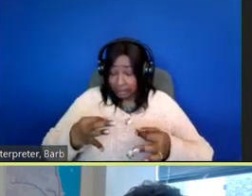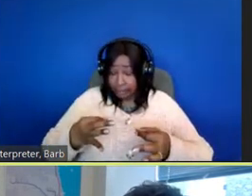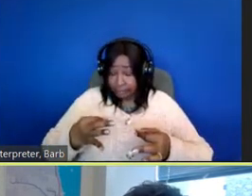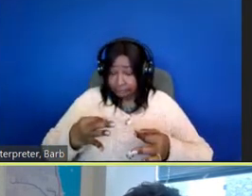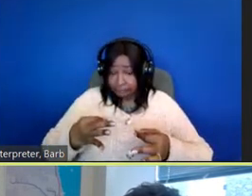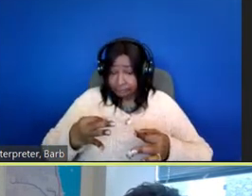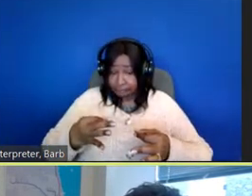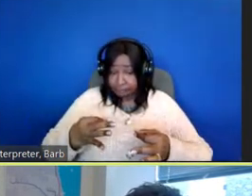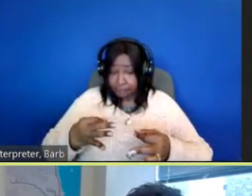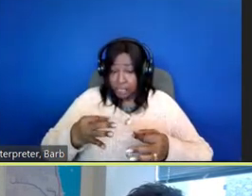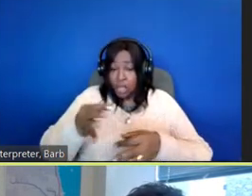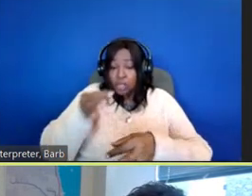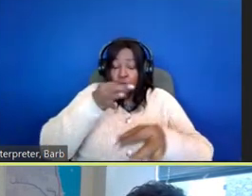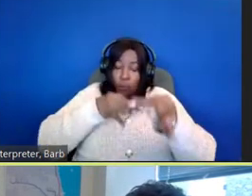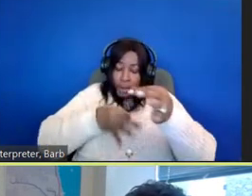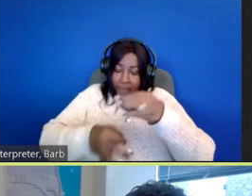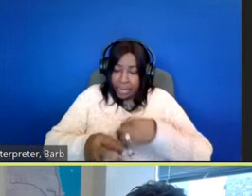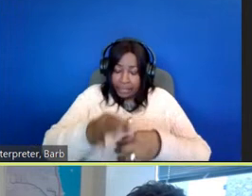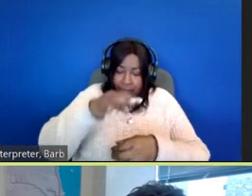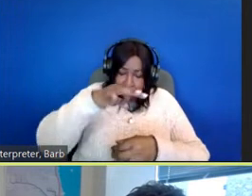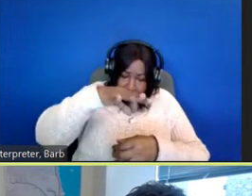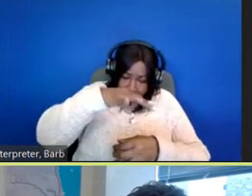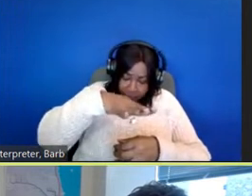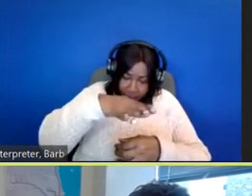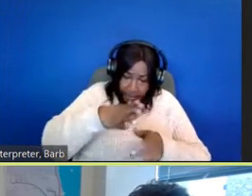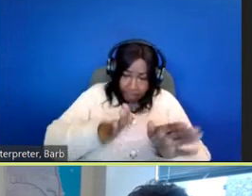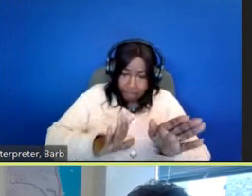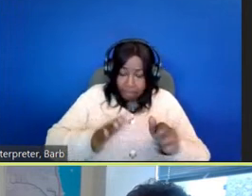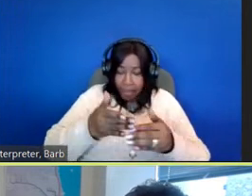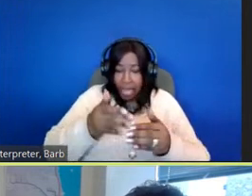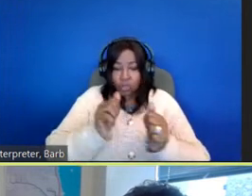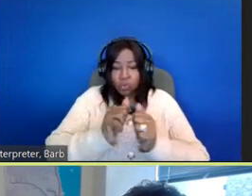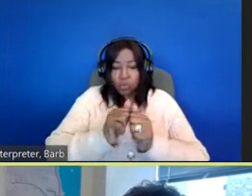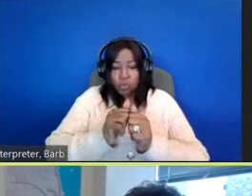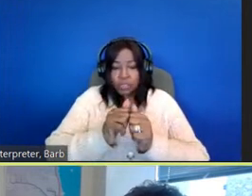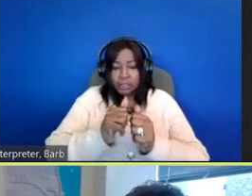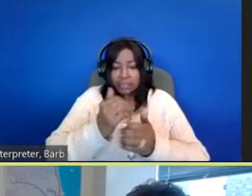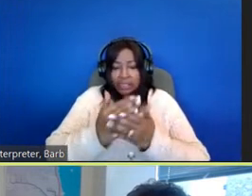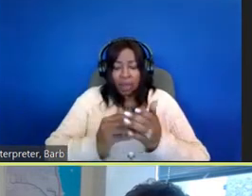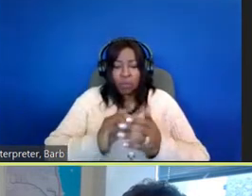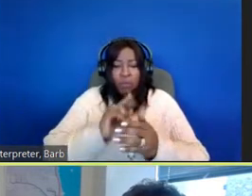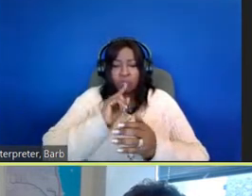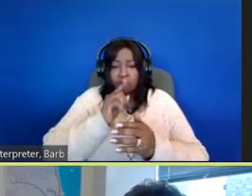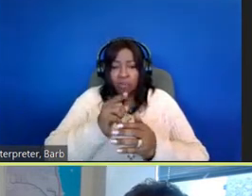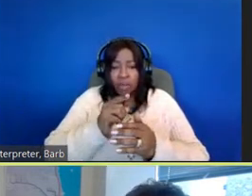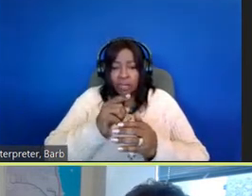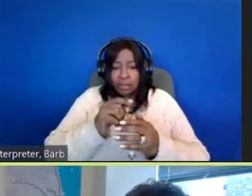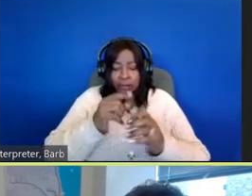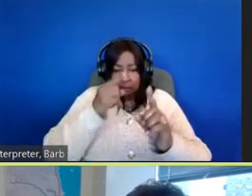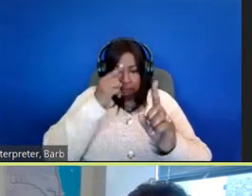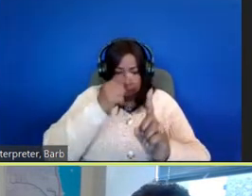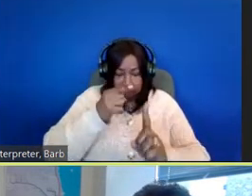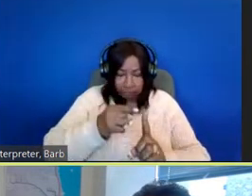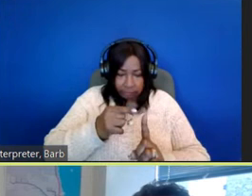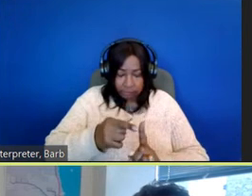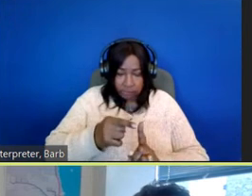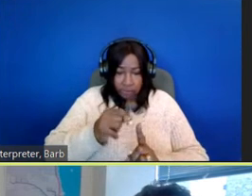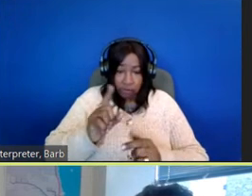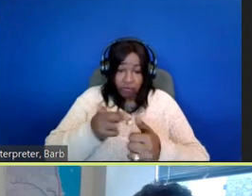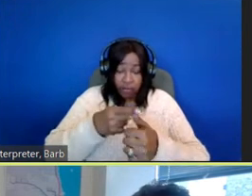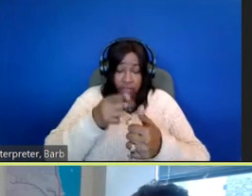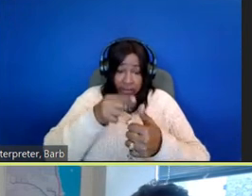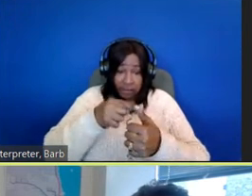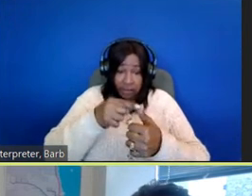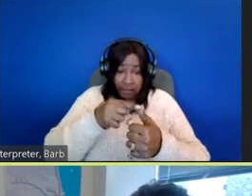to replace the fare boxes with some real primary objectives. And the first one is to maintain